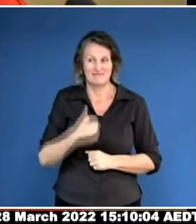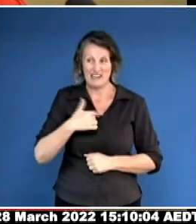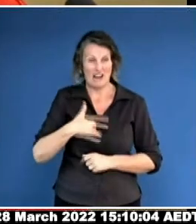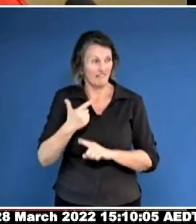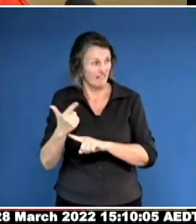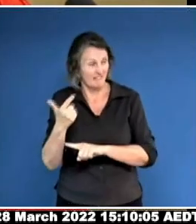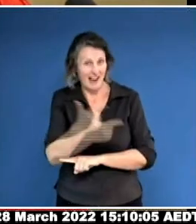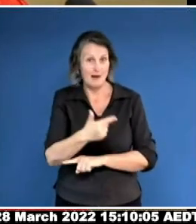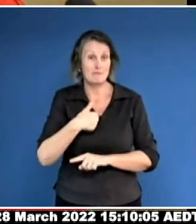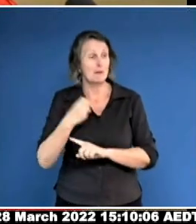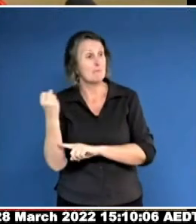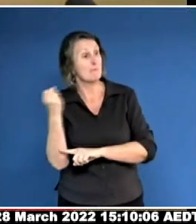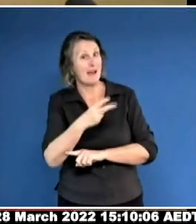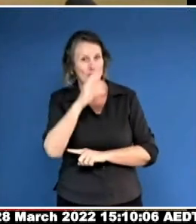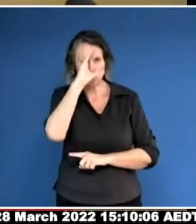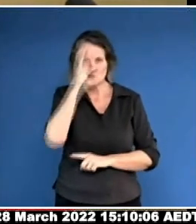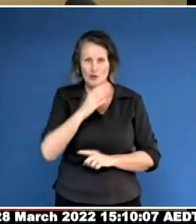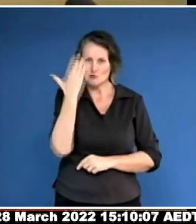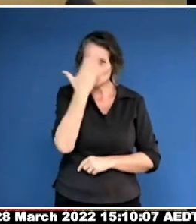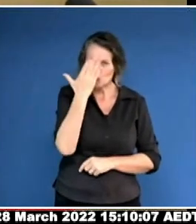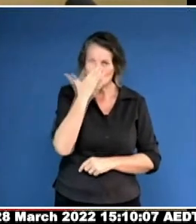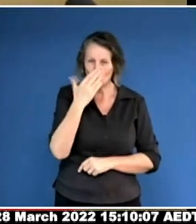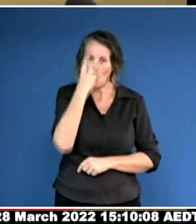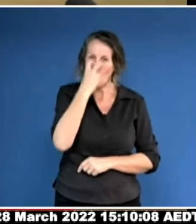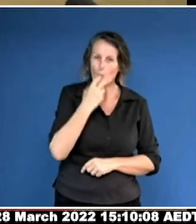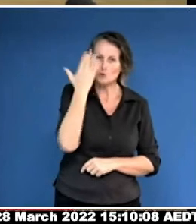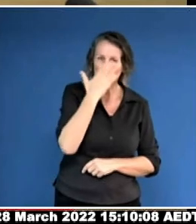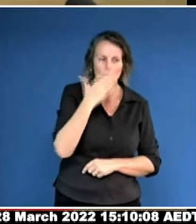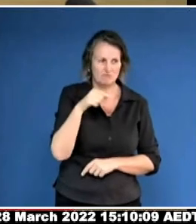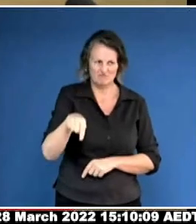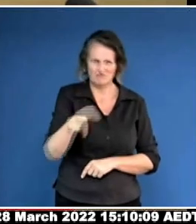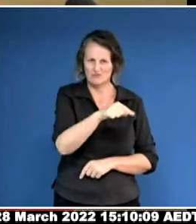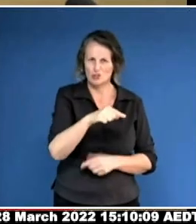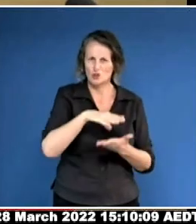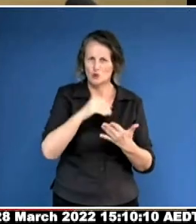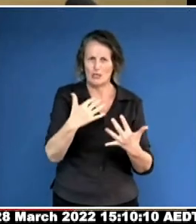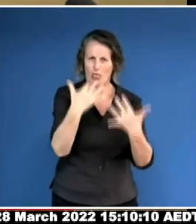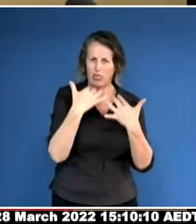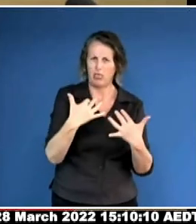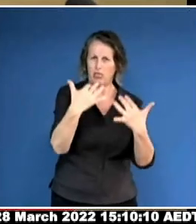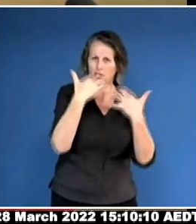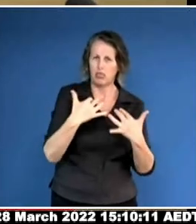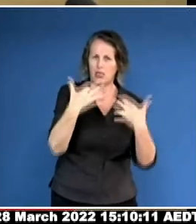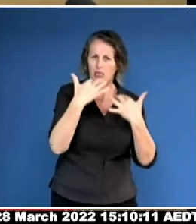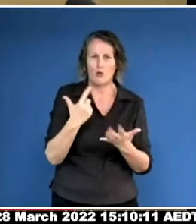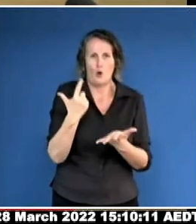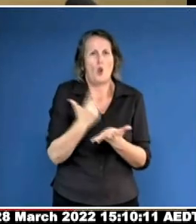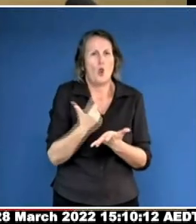I returned to the country school after boarding school, I got teased and bullied a lot about walking